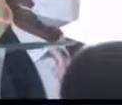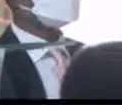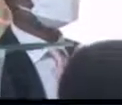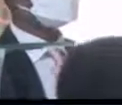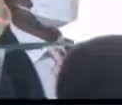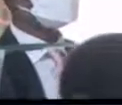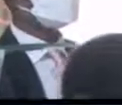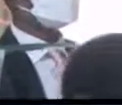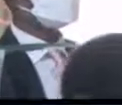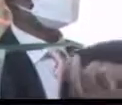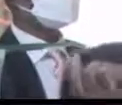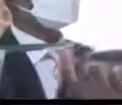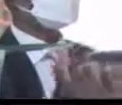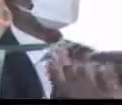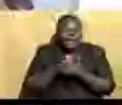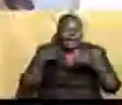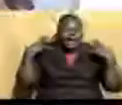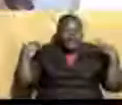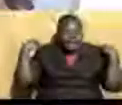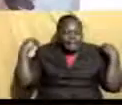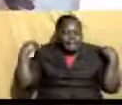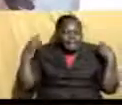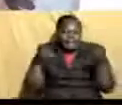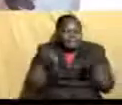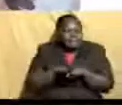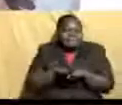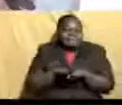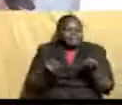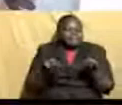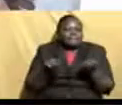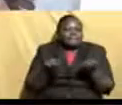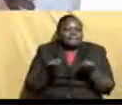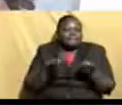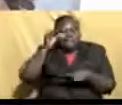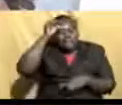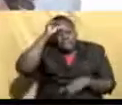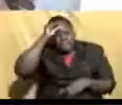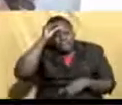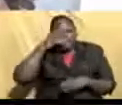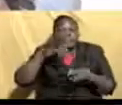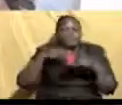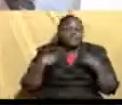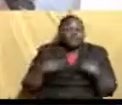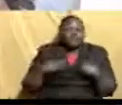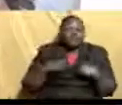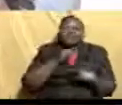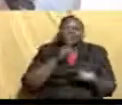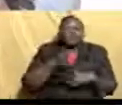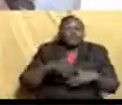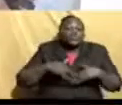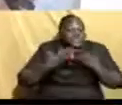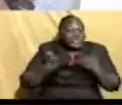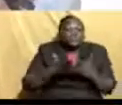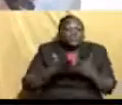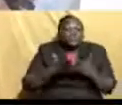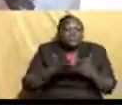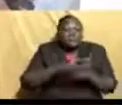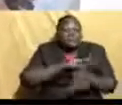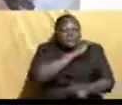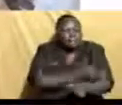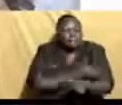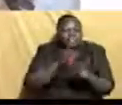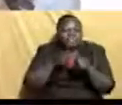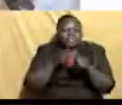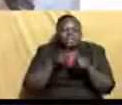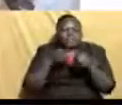us acting as state organs to not give legitimacy to any exercise